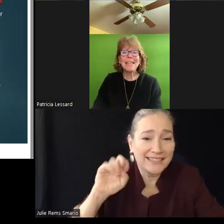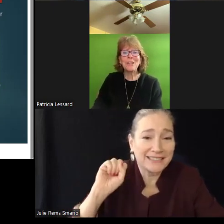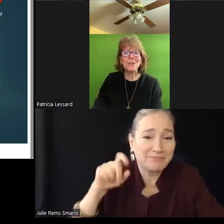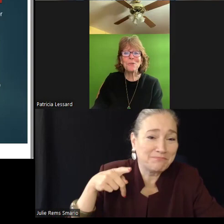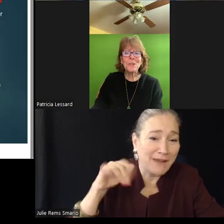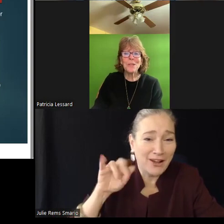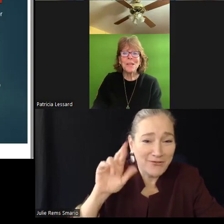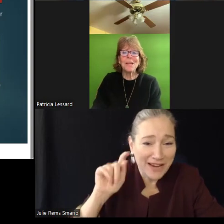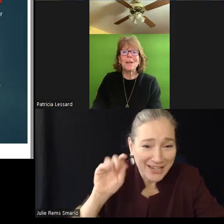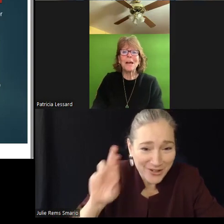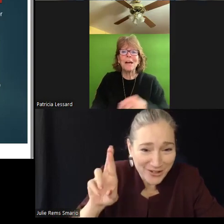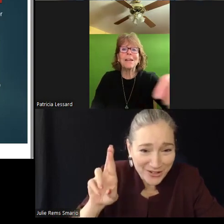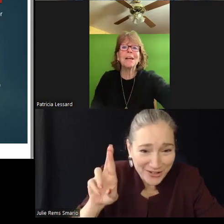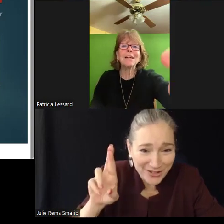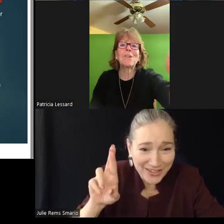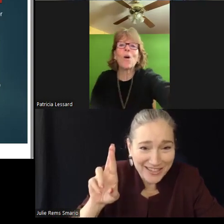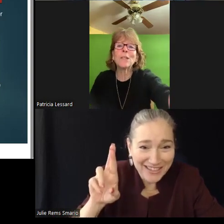I like to use